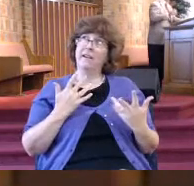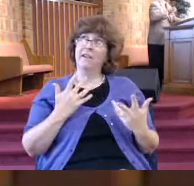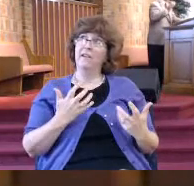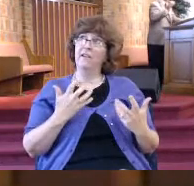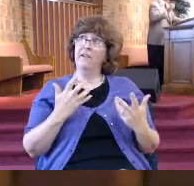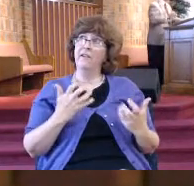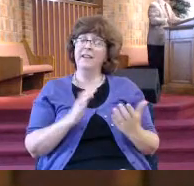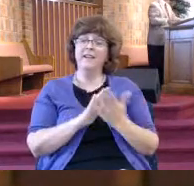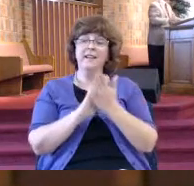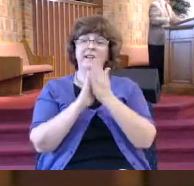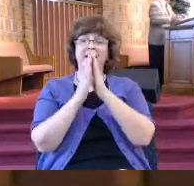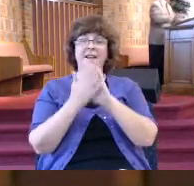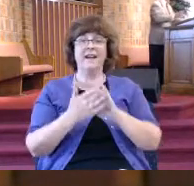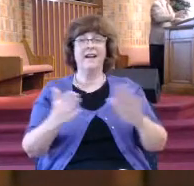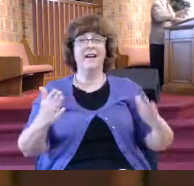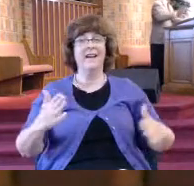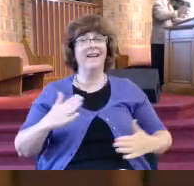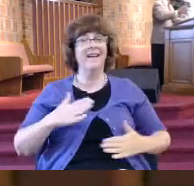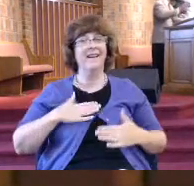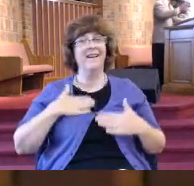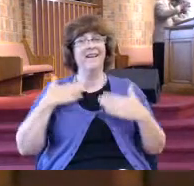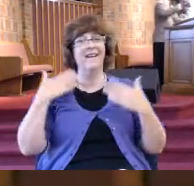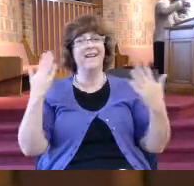our longing